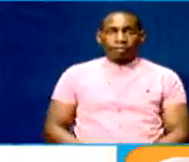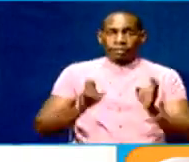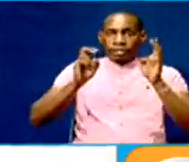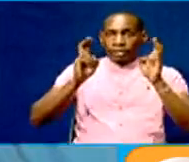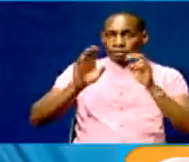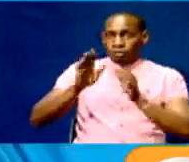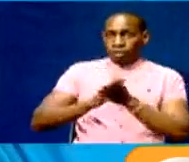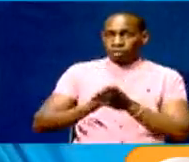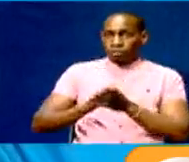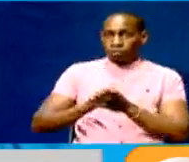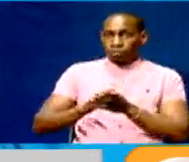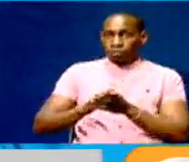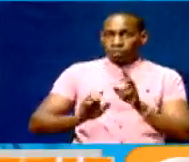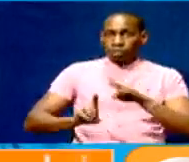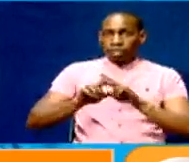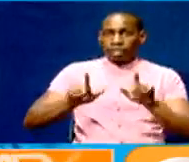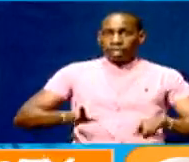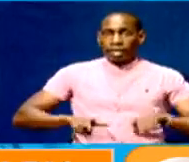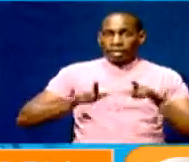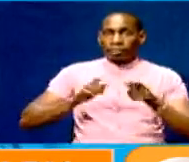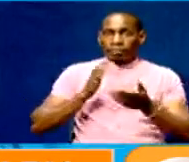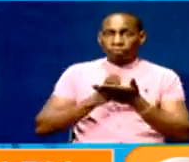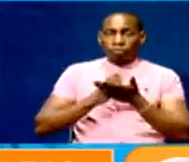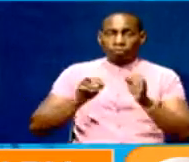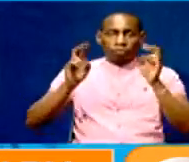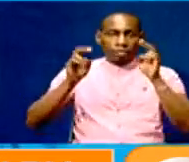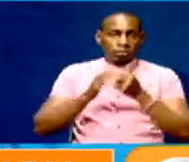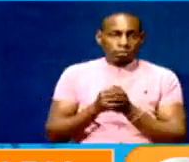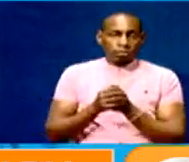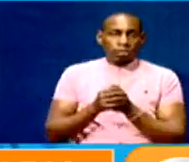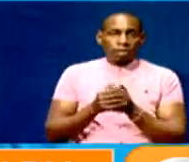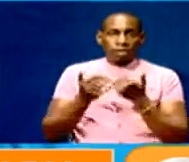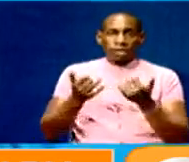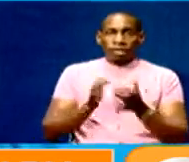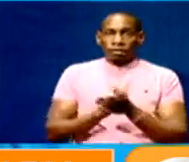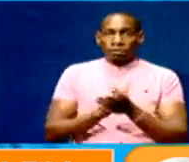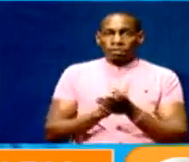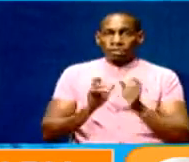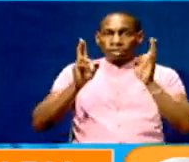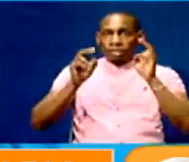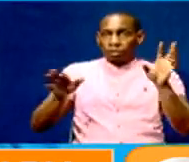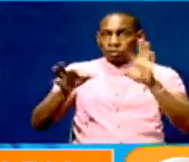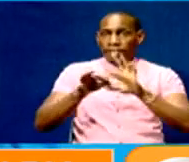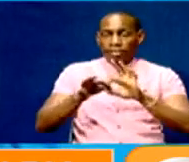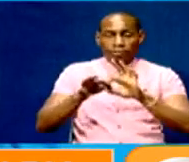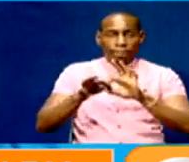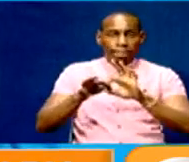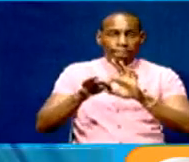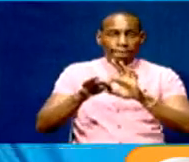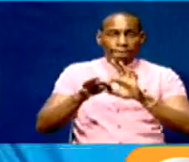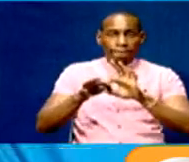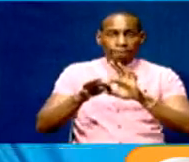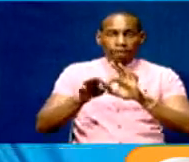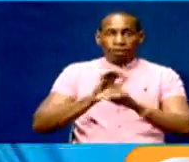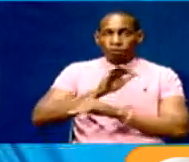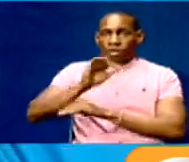raised are real life issues that you are handling. When it comes to coordination, we have asked all